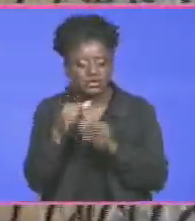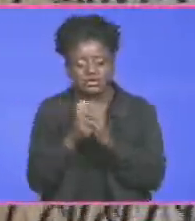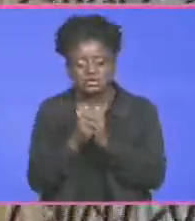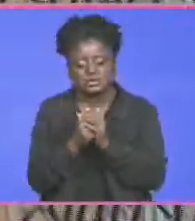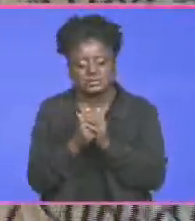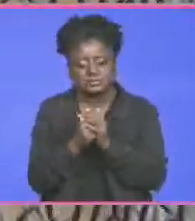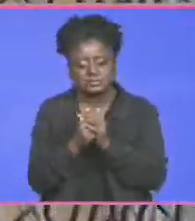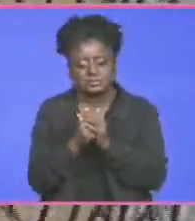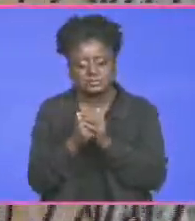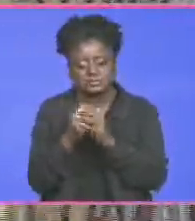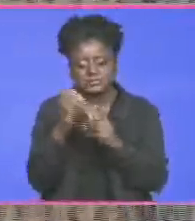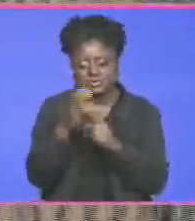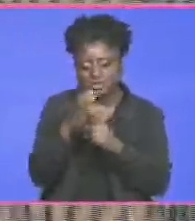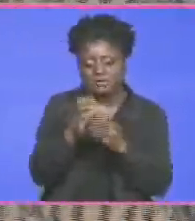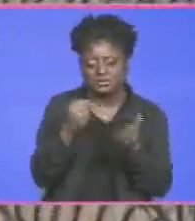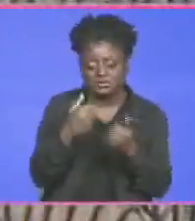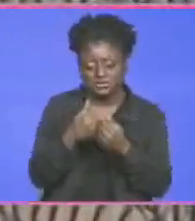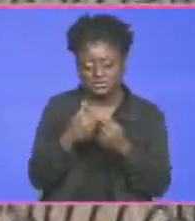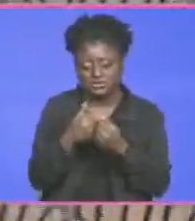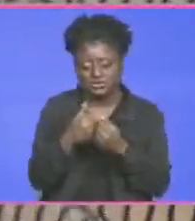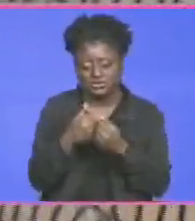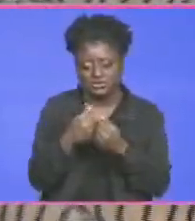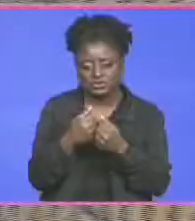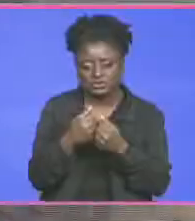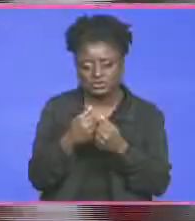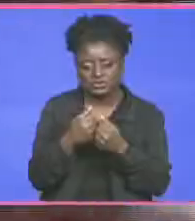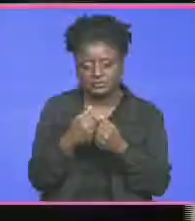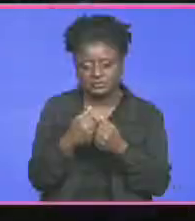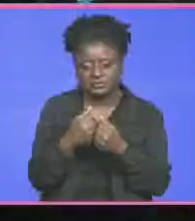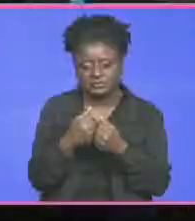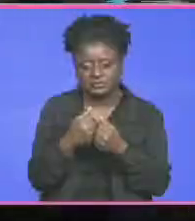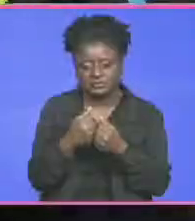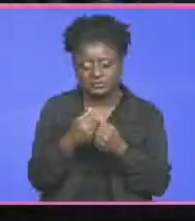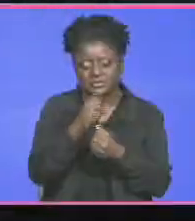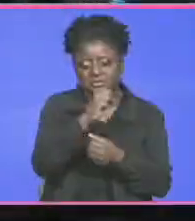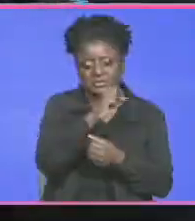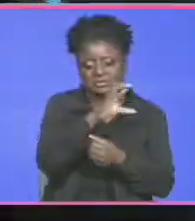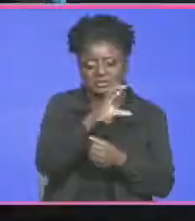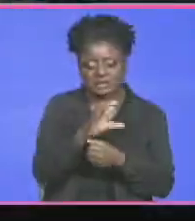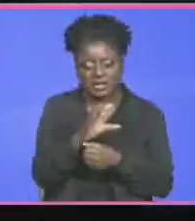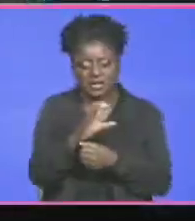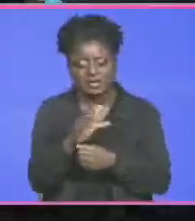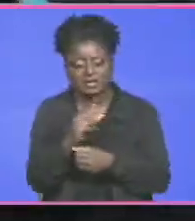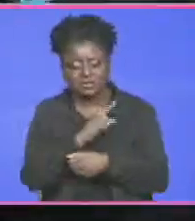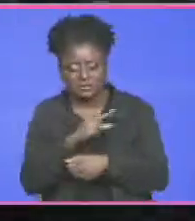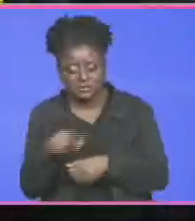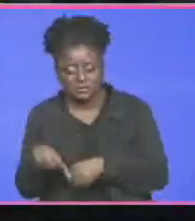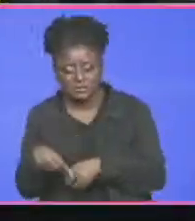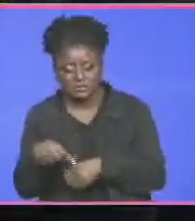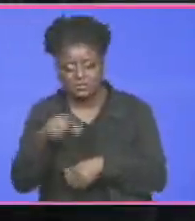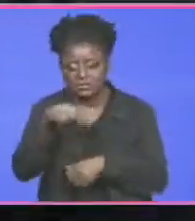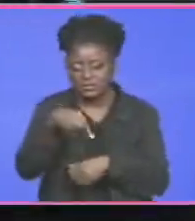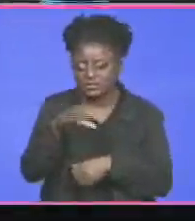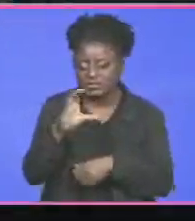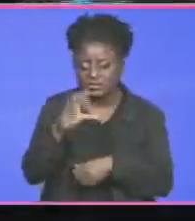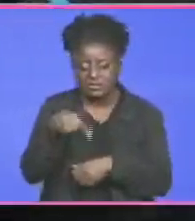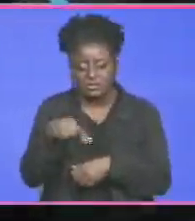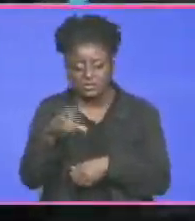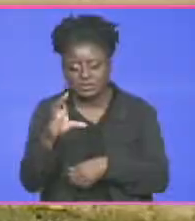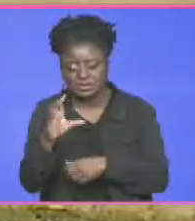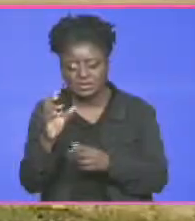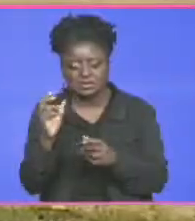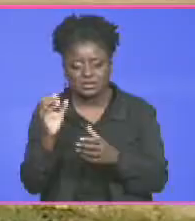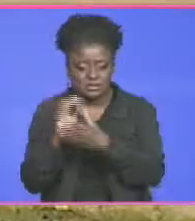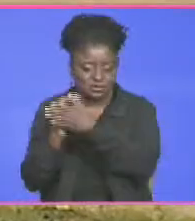game. SOC with the cheerleaders. SAC, S-A-C, Q-C, Q-C, comments for the cheerleaders getting it